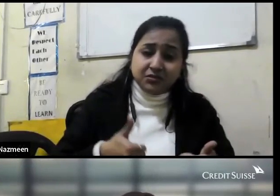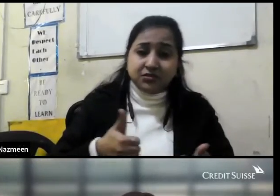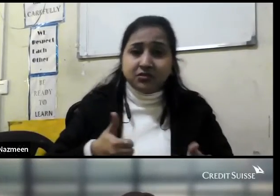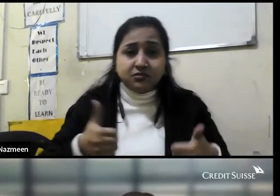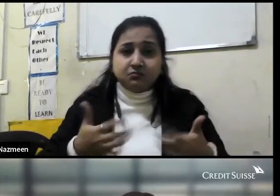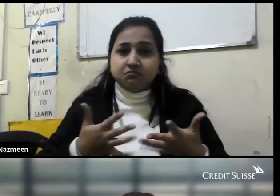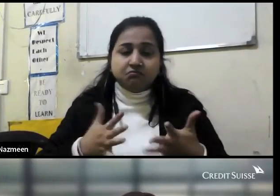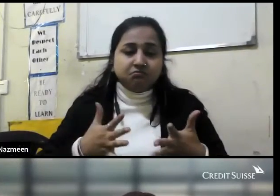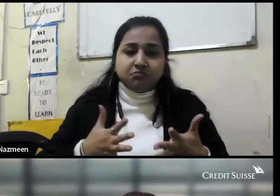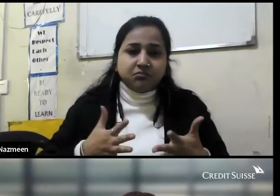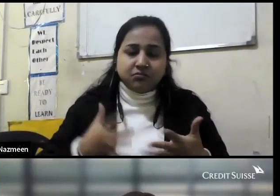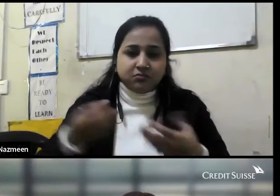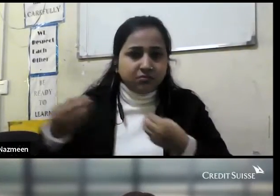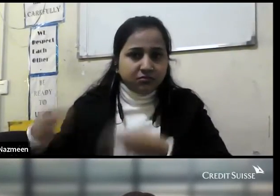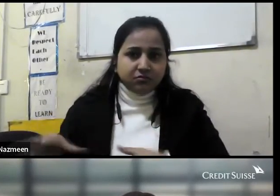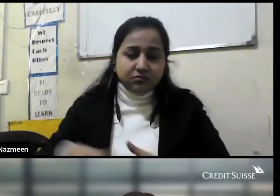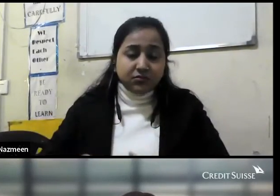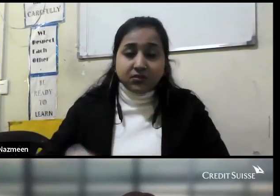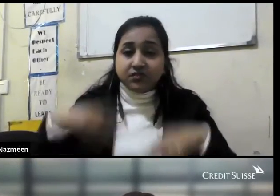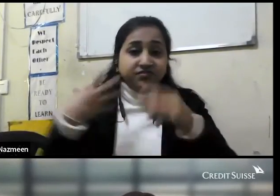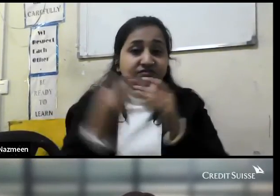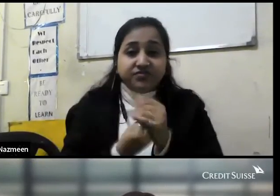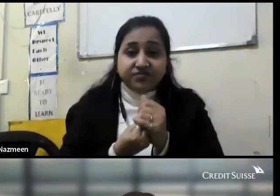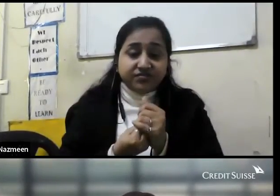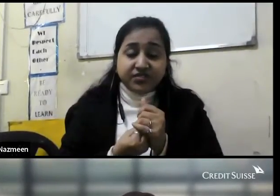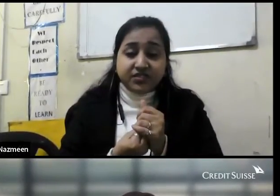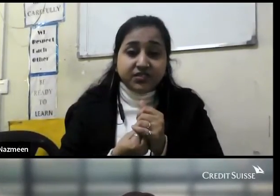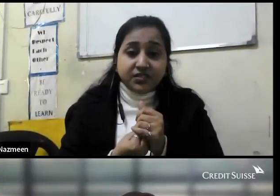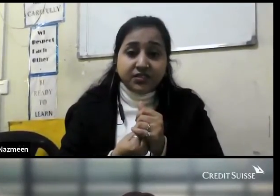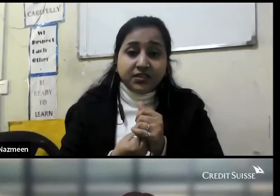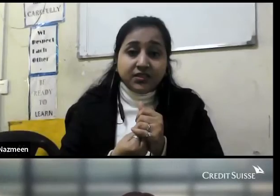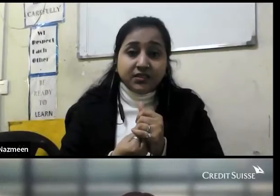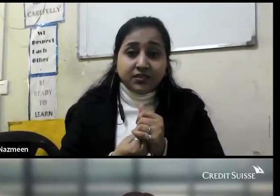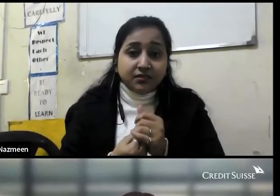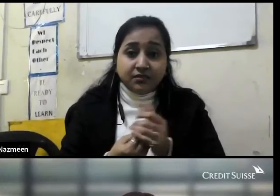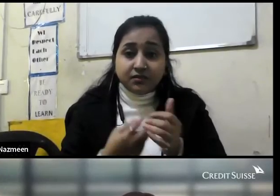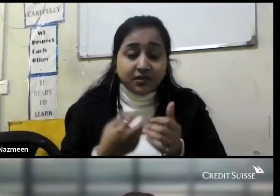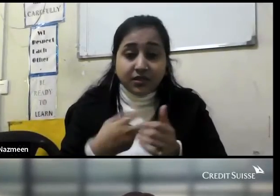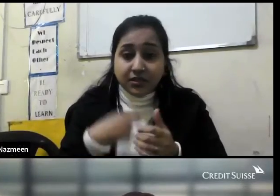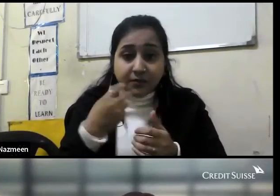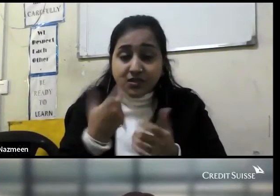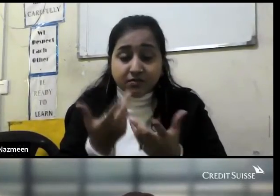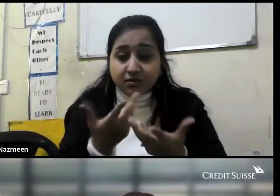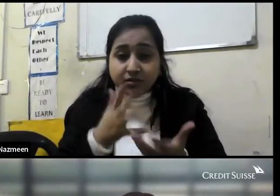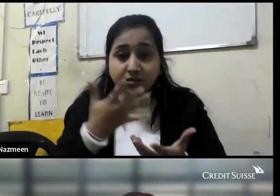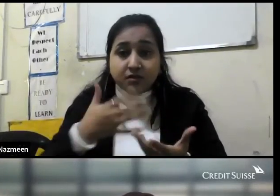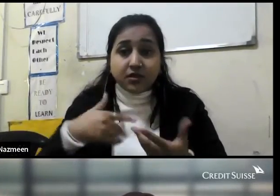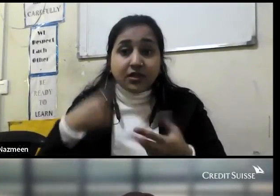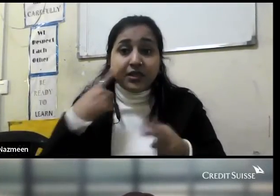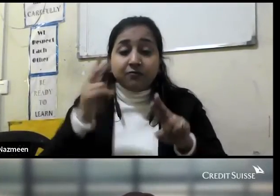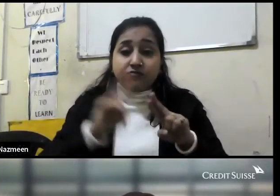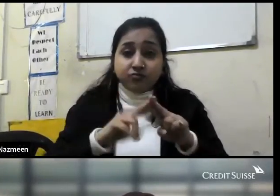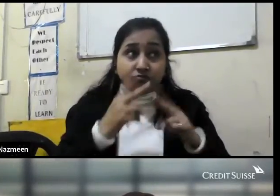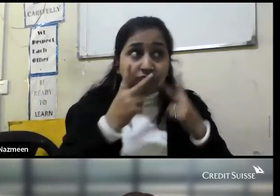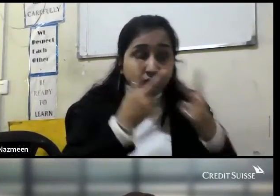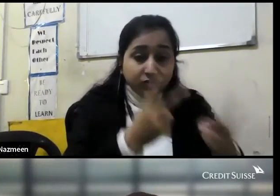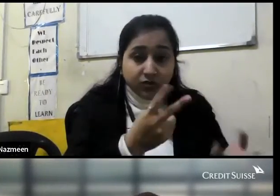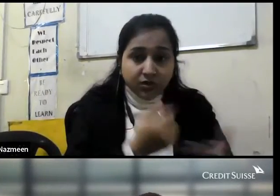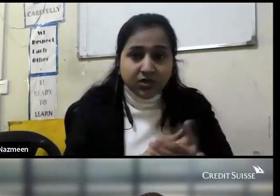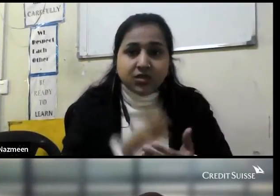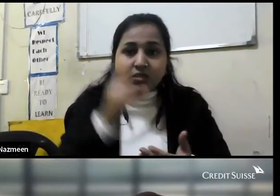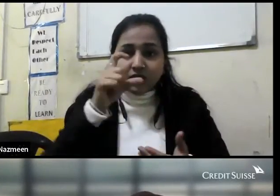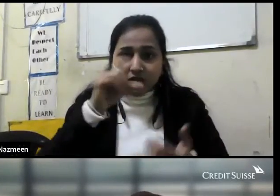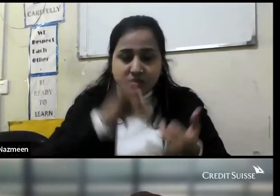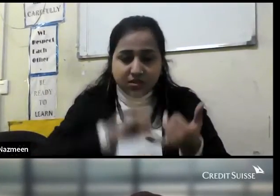and I'll get on. And we are not into the lip service. We should not be into lip service. So if you look at our the CSR ethos